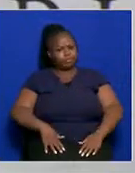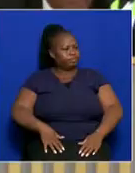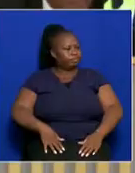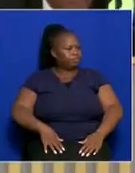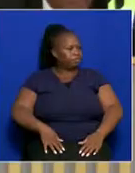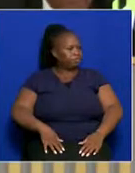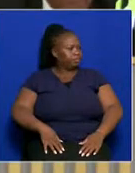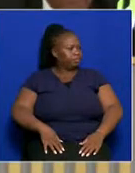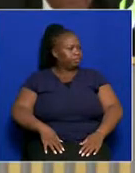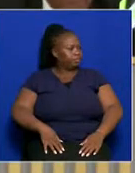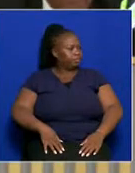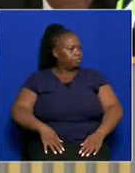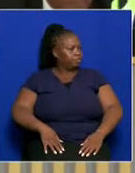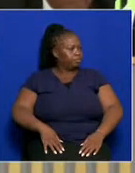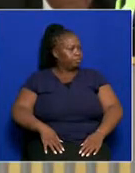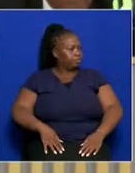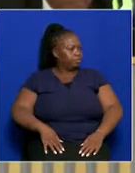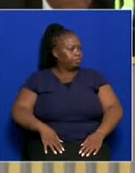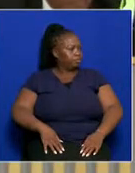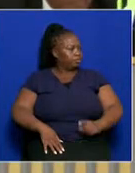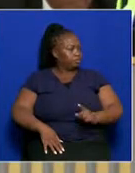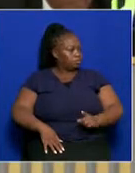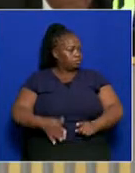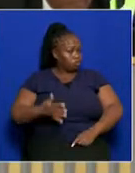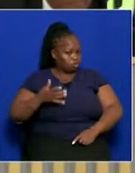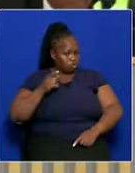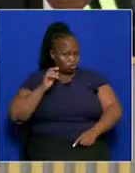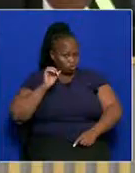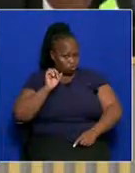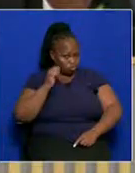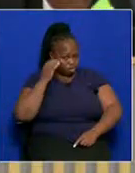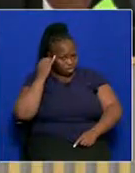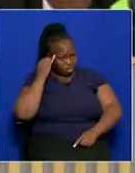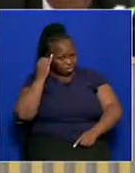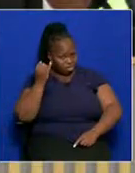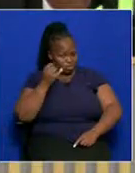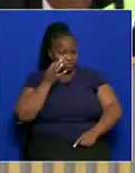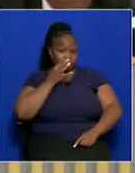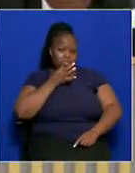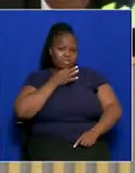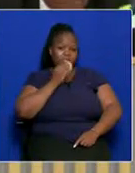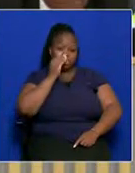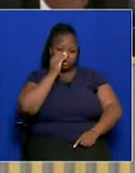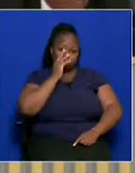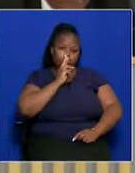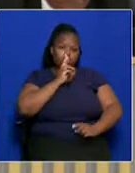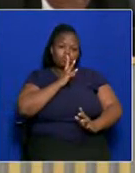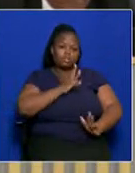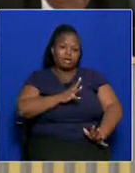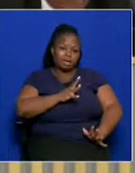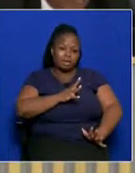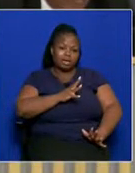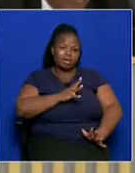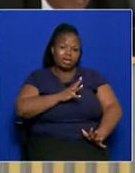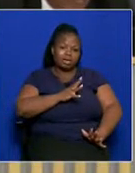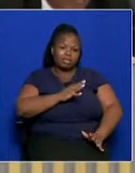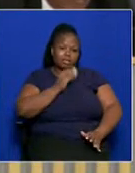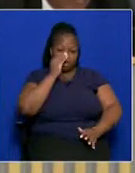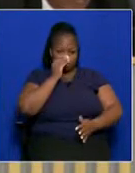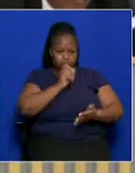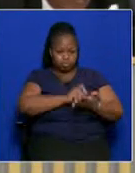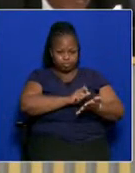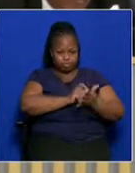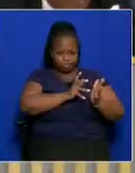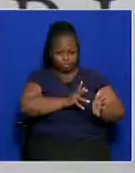You were seeking the idea, your idea was that the journalist who was using Kaula would be the one that's